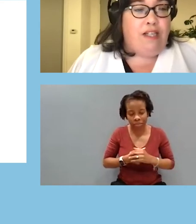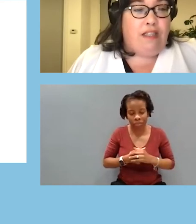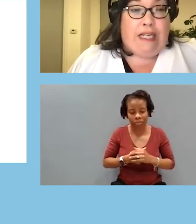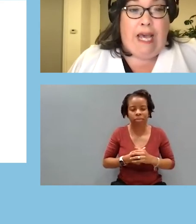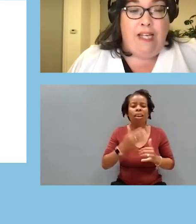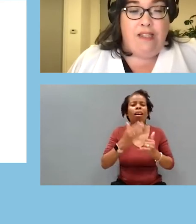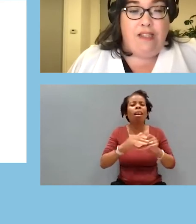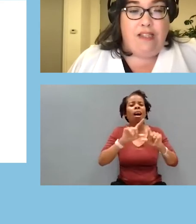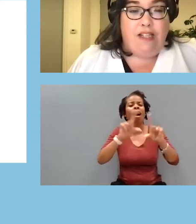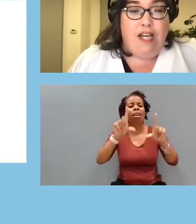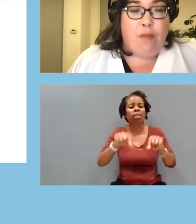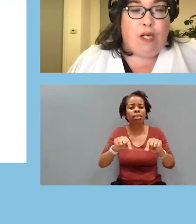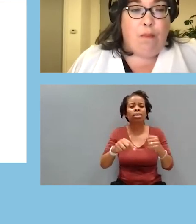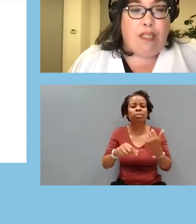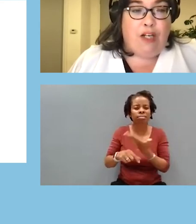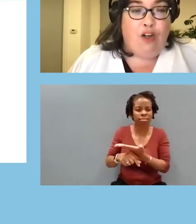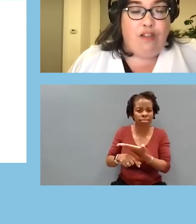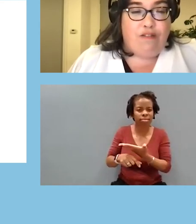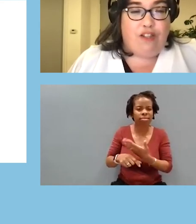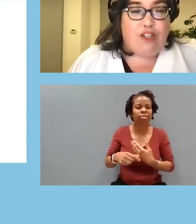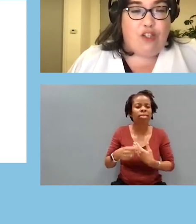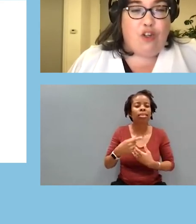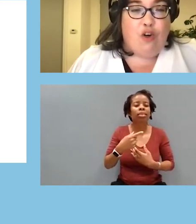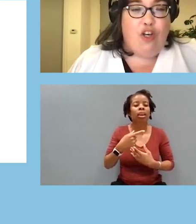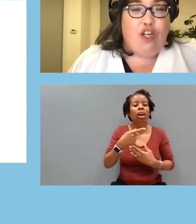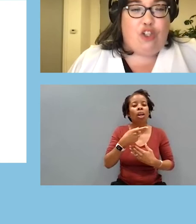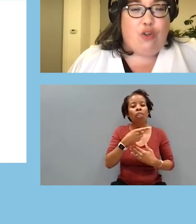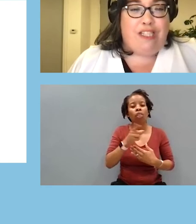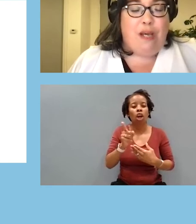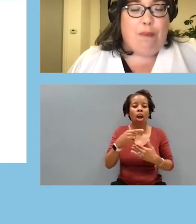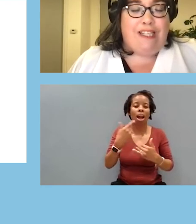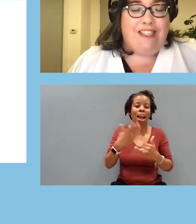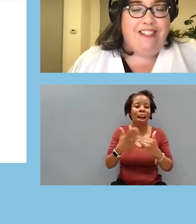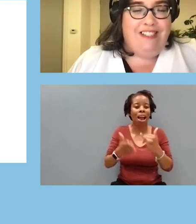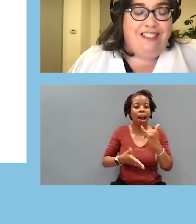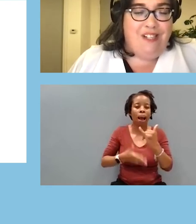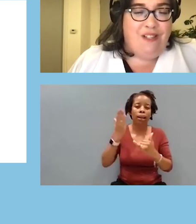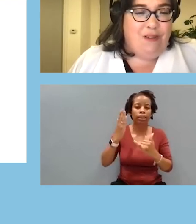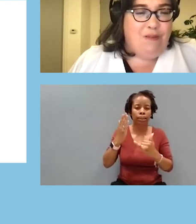that says the end, and we can play on for a short snippet.